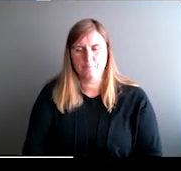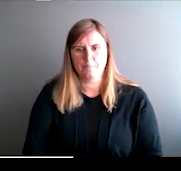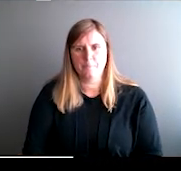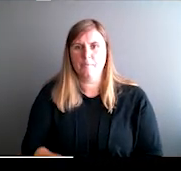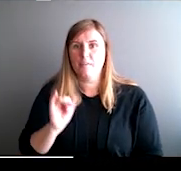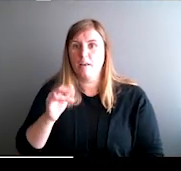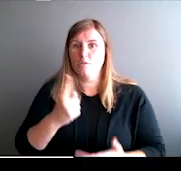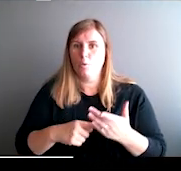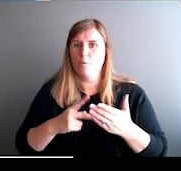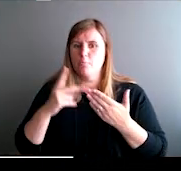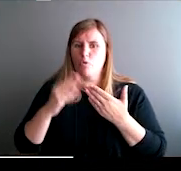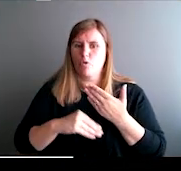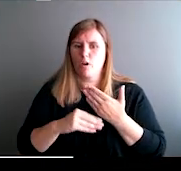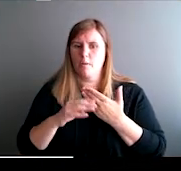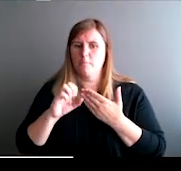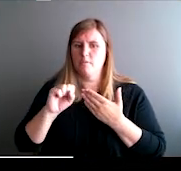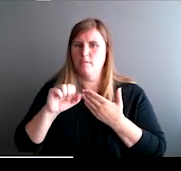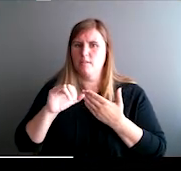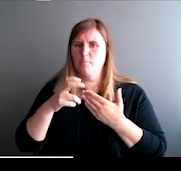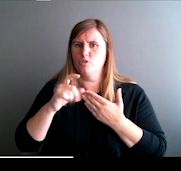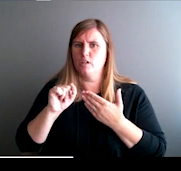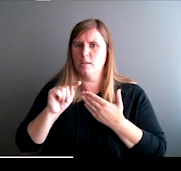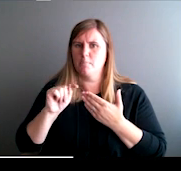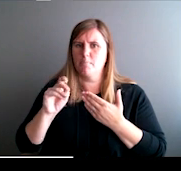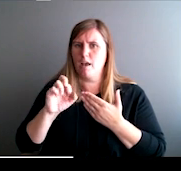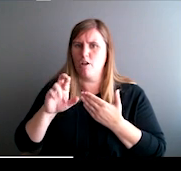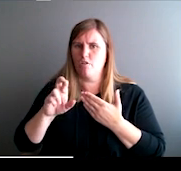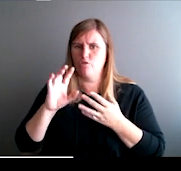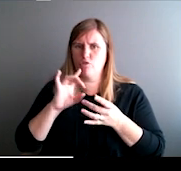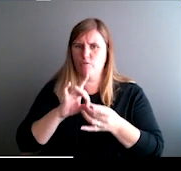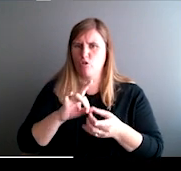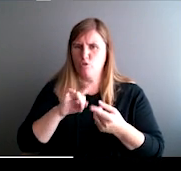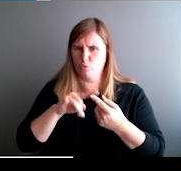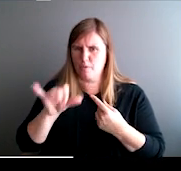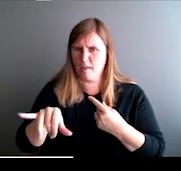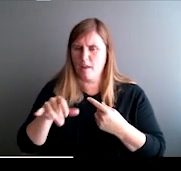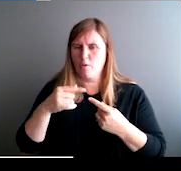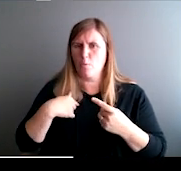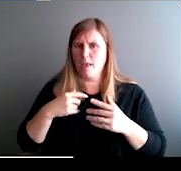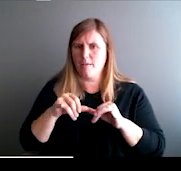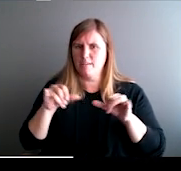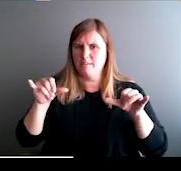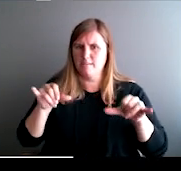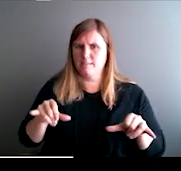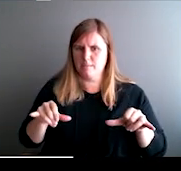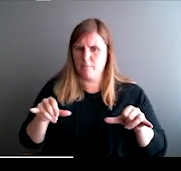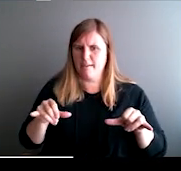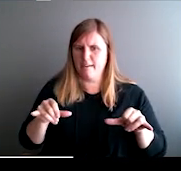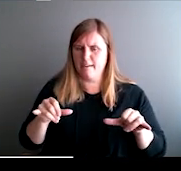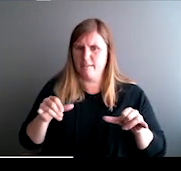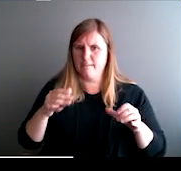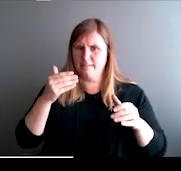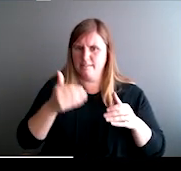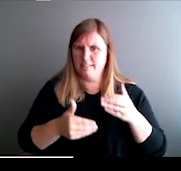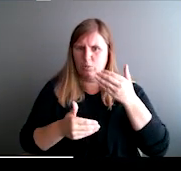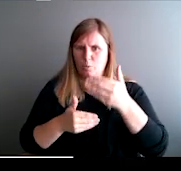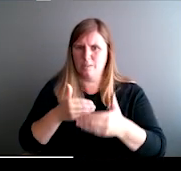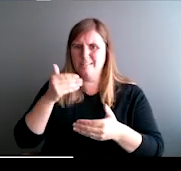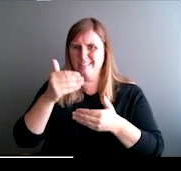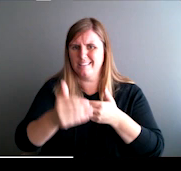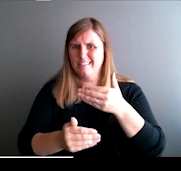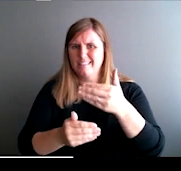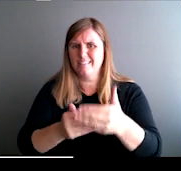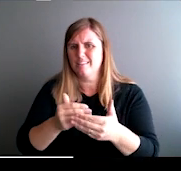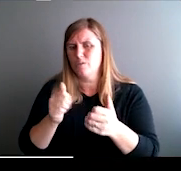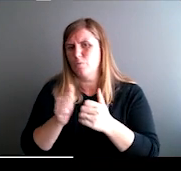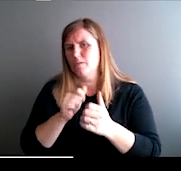what program the subject matter is referring to, this idea that there is a systematic sequencing